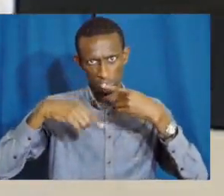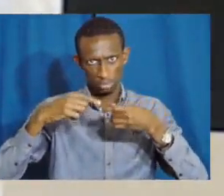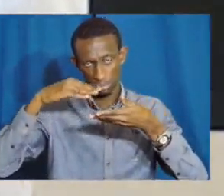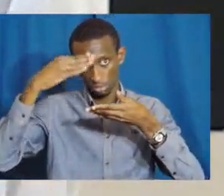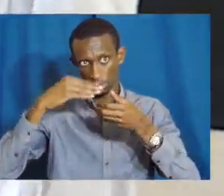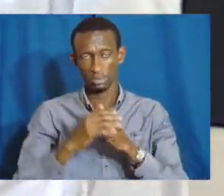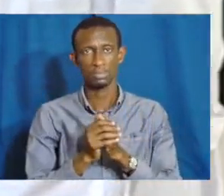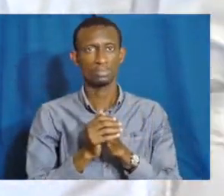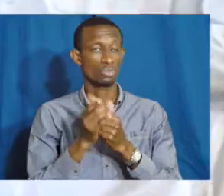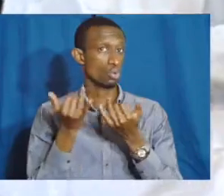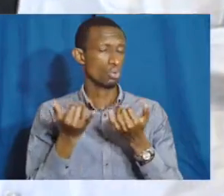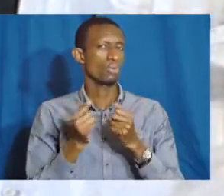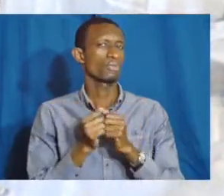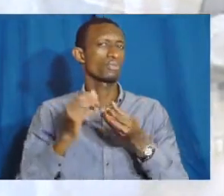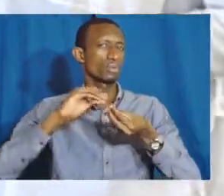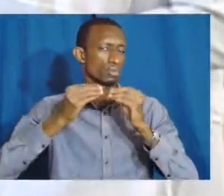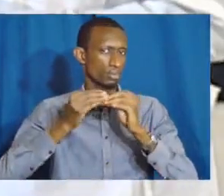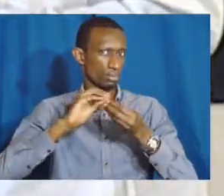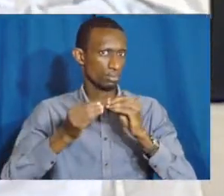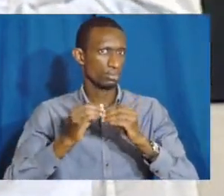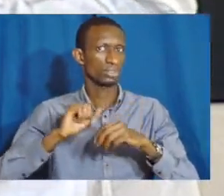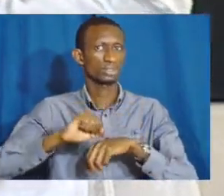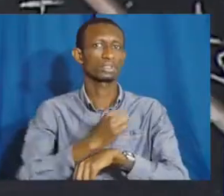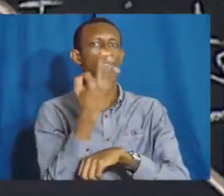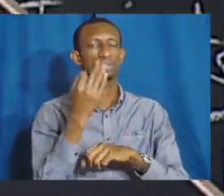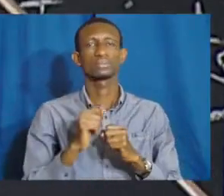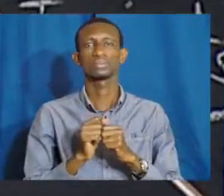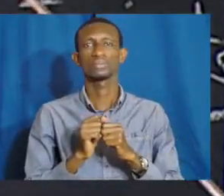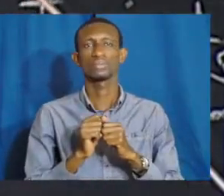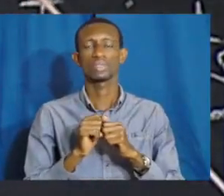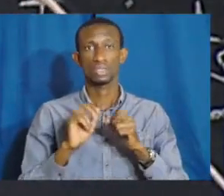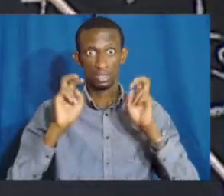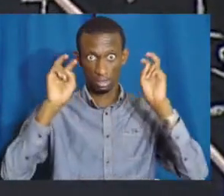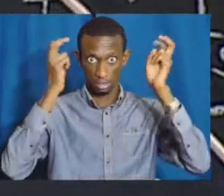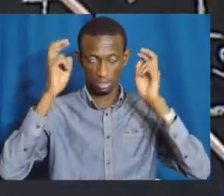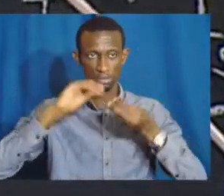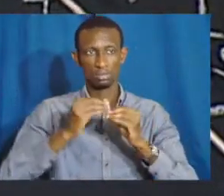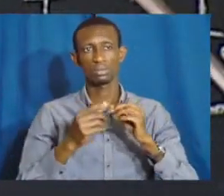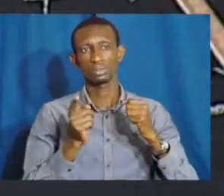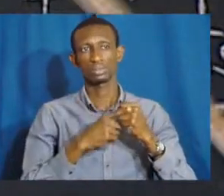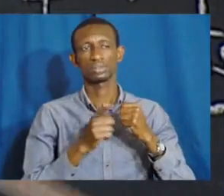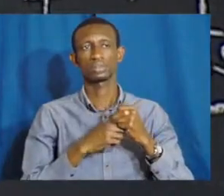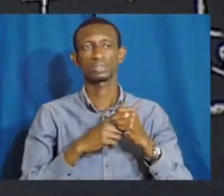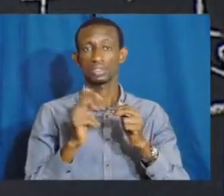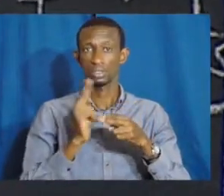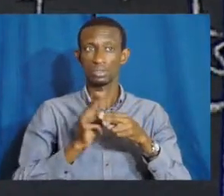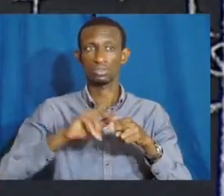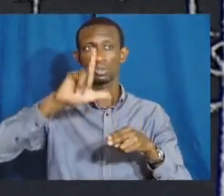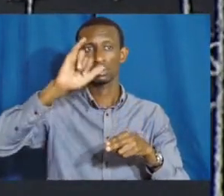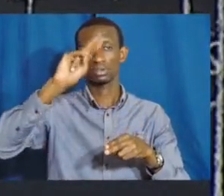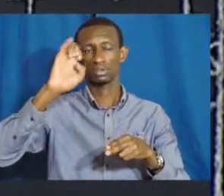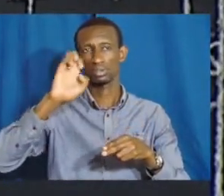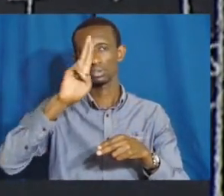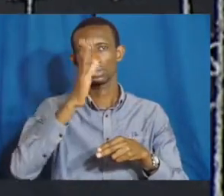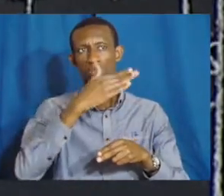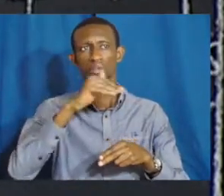we have mathematics for senior 3, unit 6, linear and quadratic functions, as I've said. Our lesson